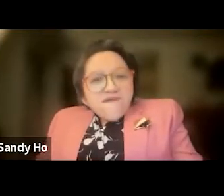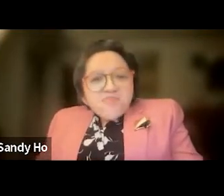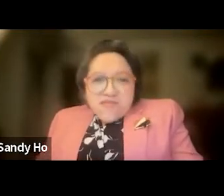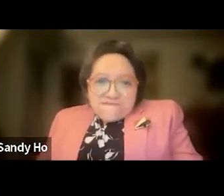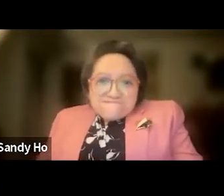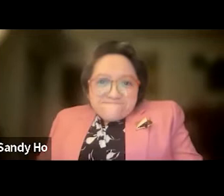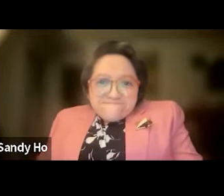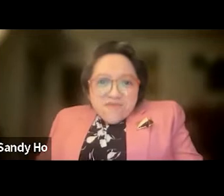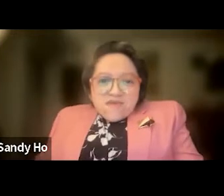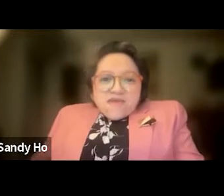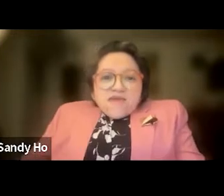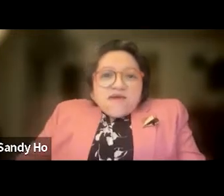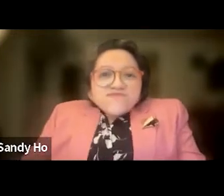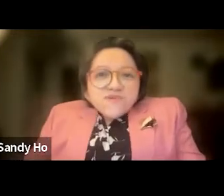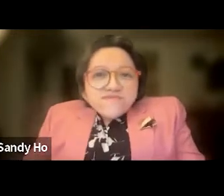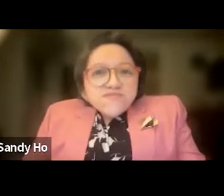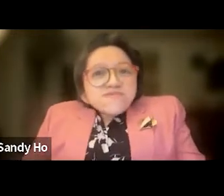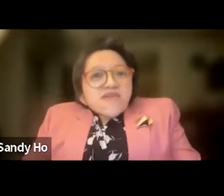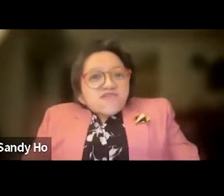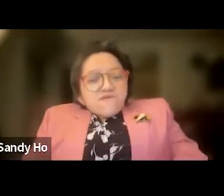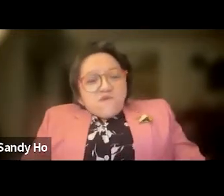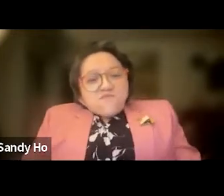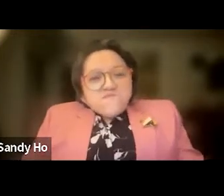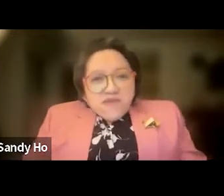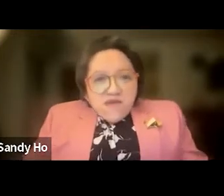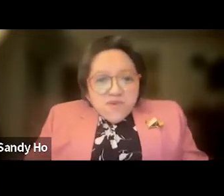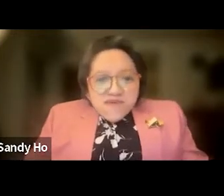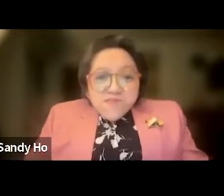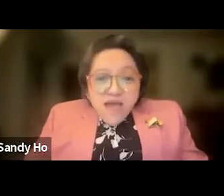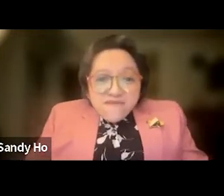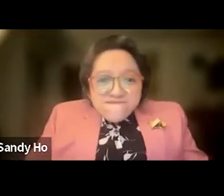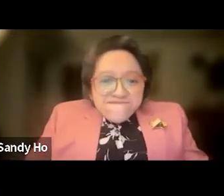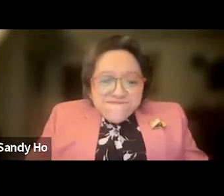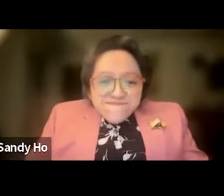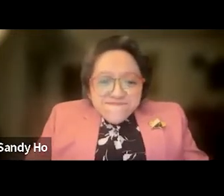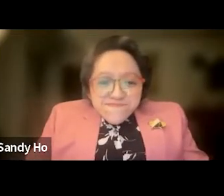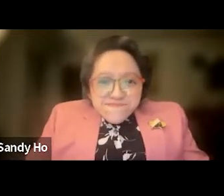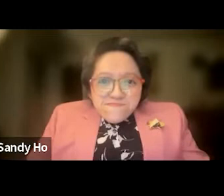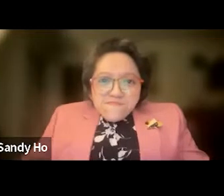should have at the time. And so this sets the stage for what will appear on the next slide.